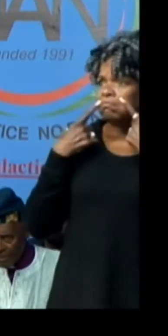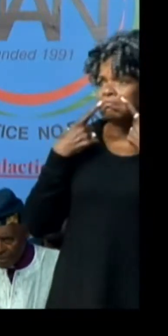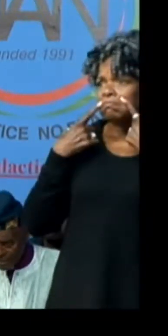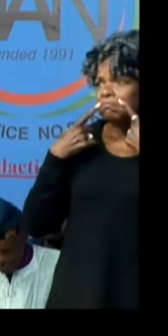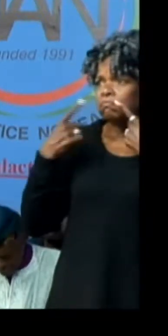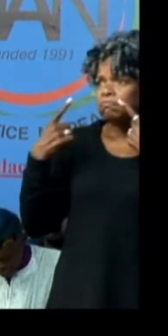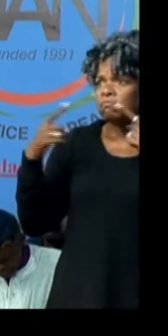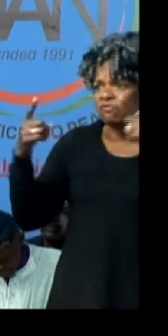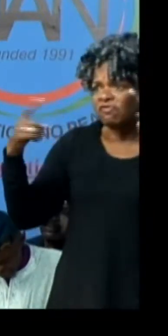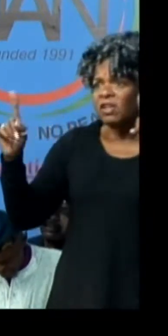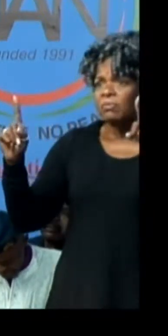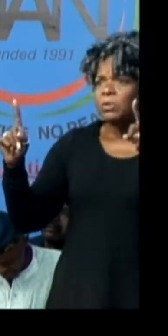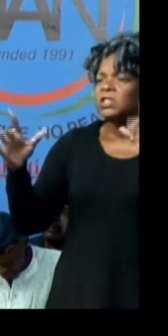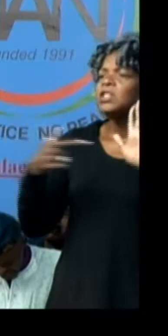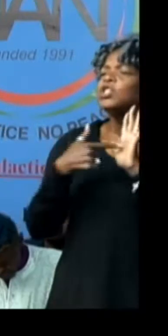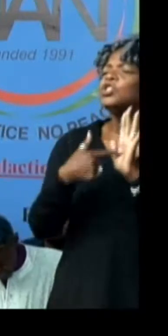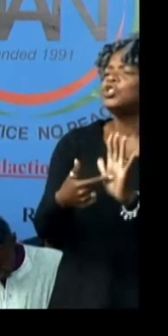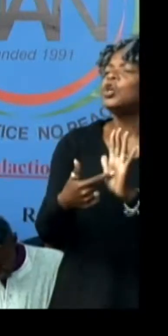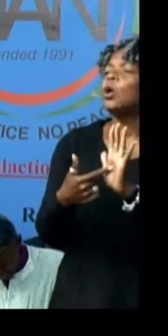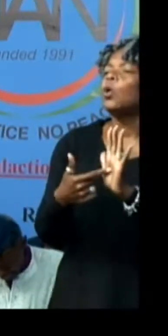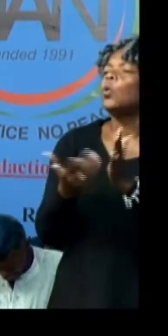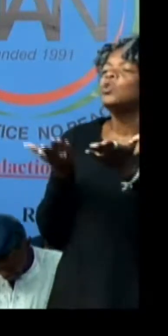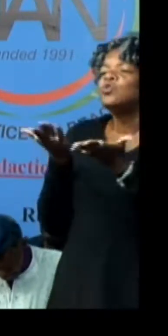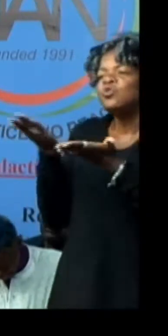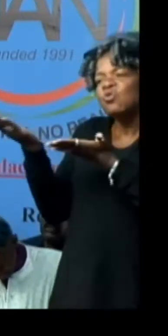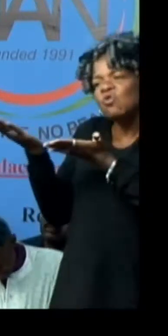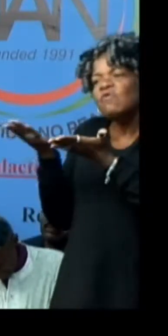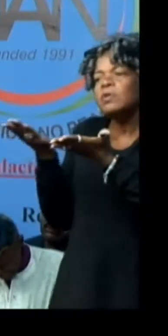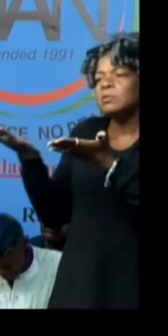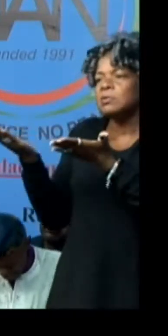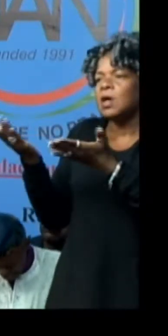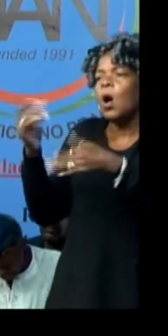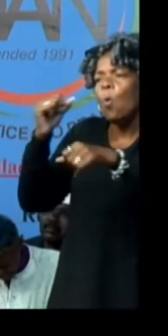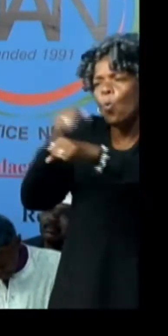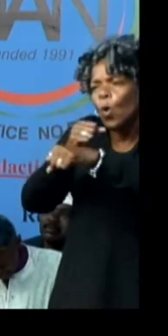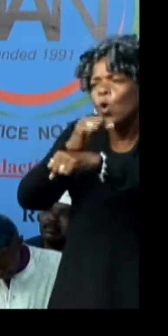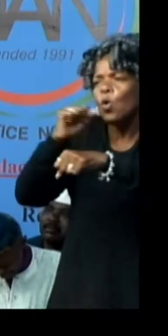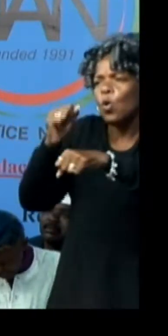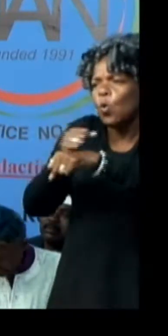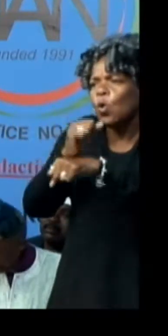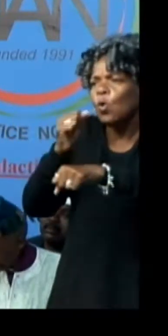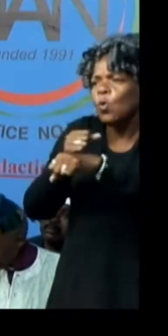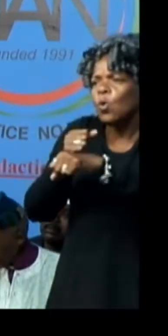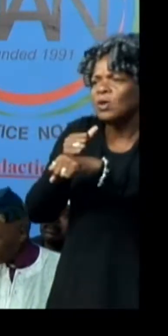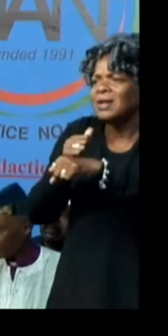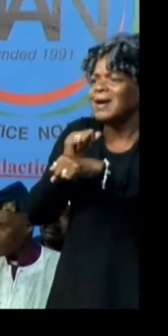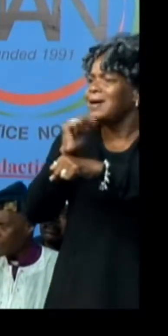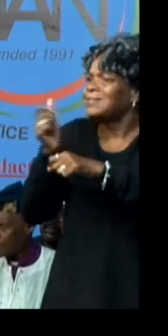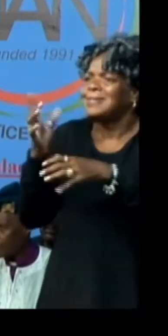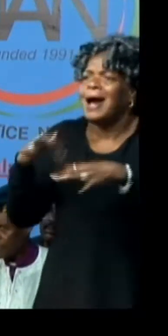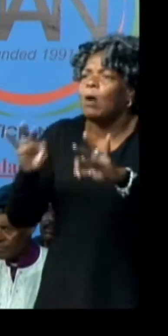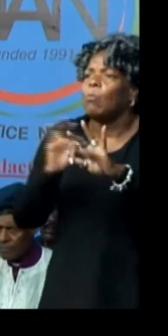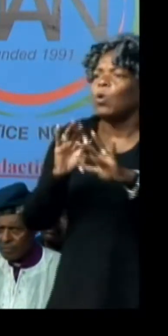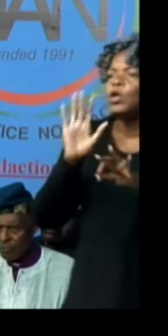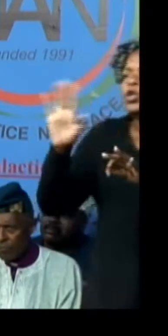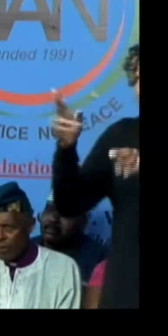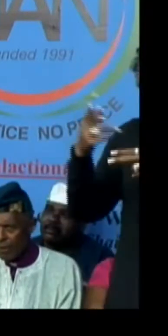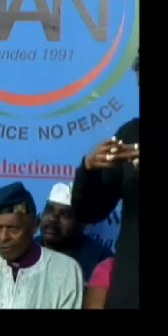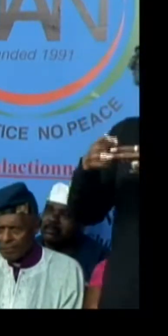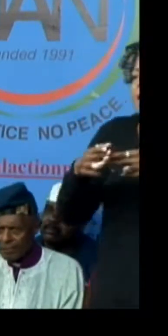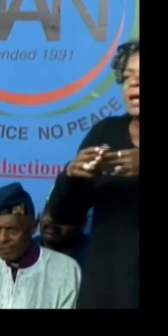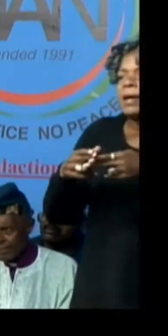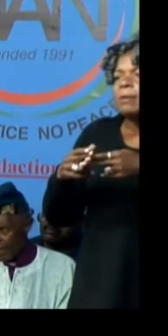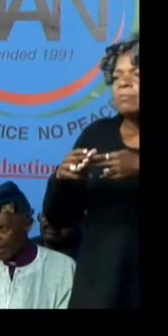out-perform in terms of serving people like the Garner family. It's not about who can get the biggest profile on